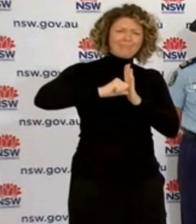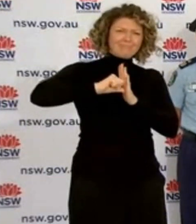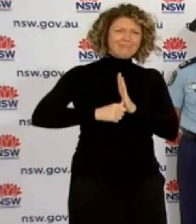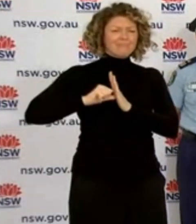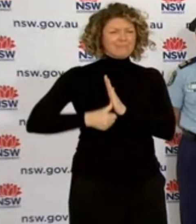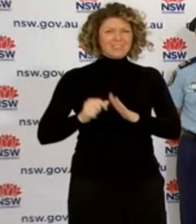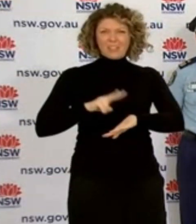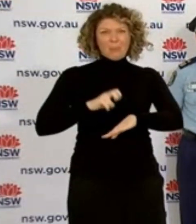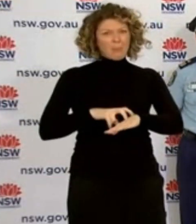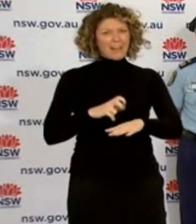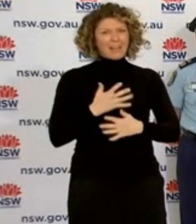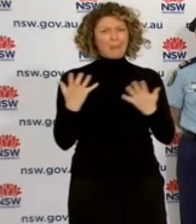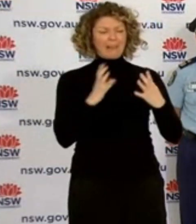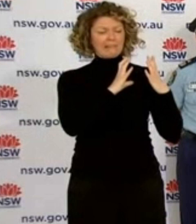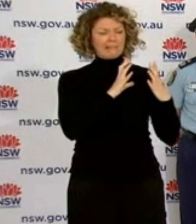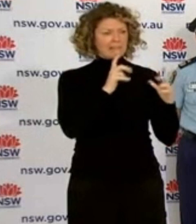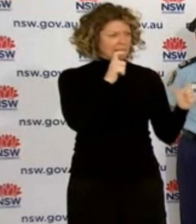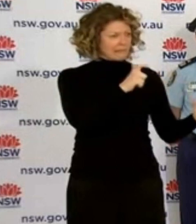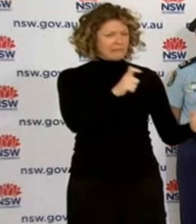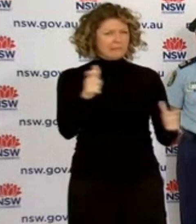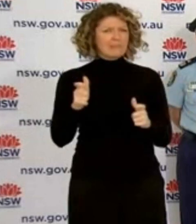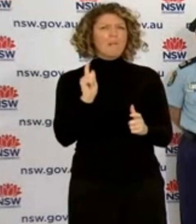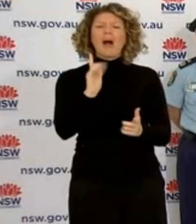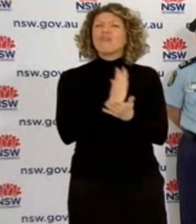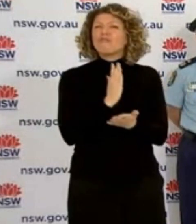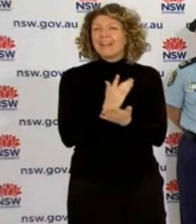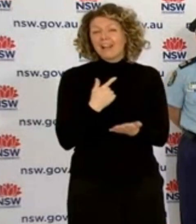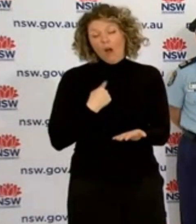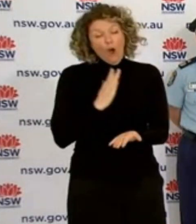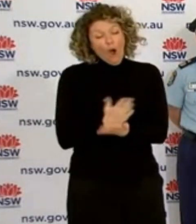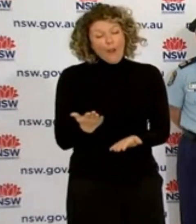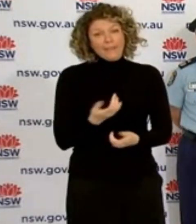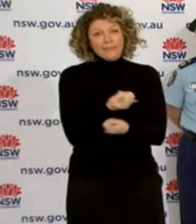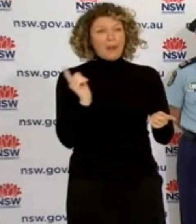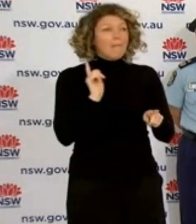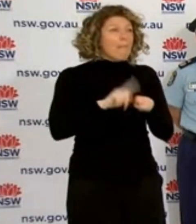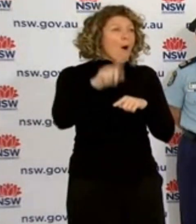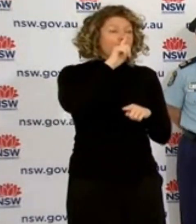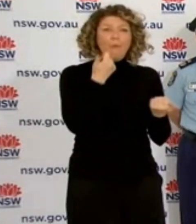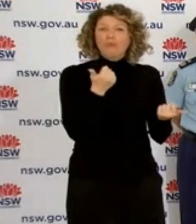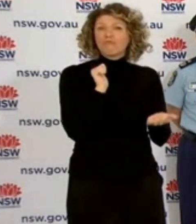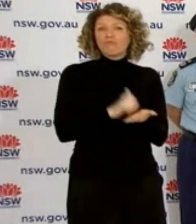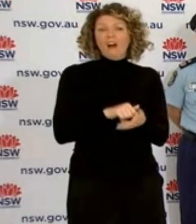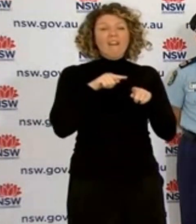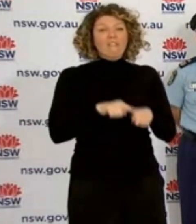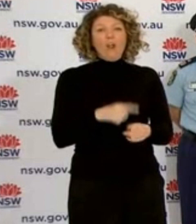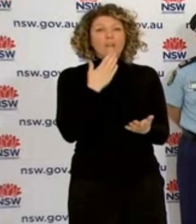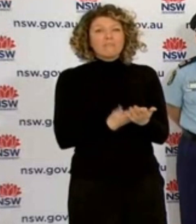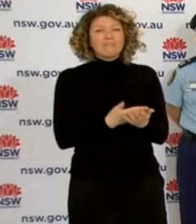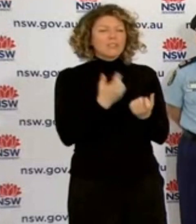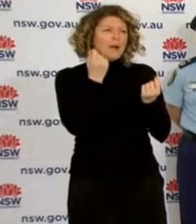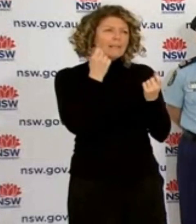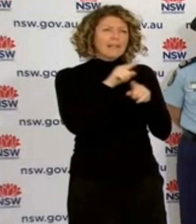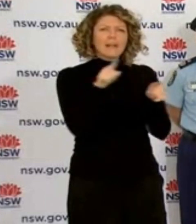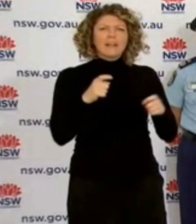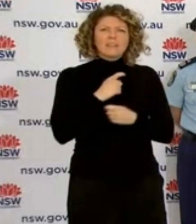say to the community that the vast majority of community members are doing the right thing, and I can understand your sense of